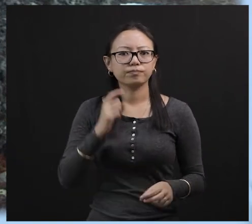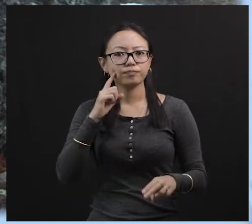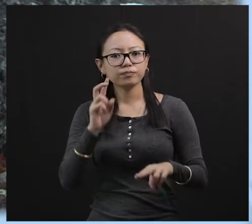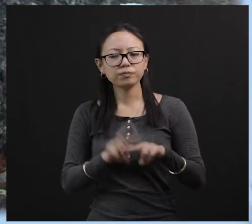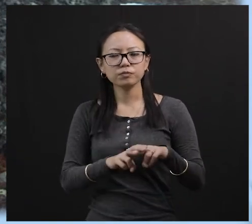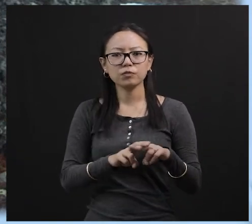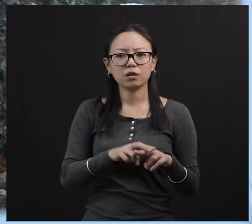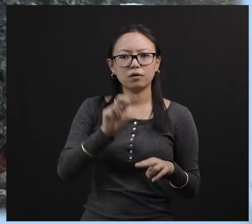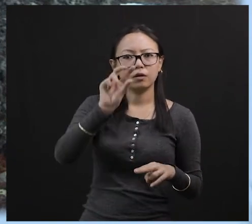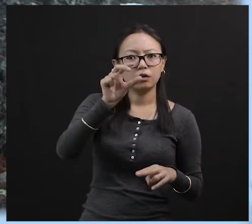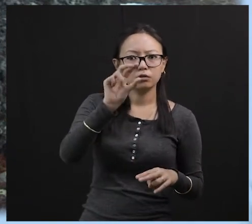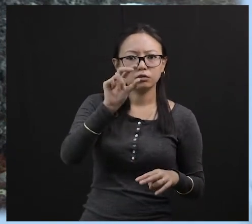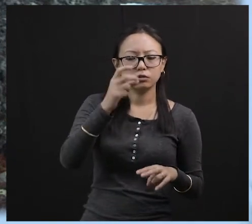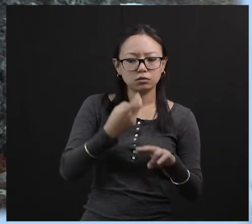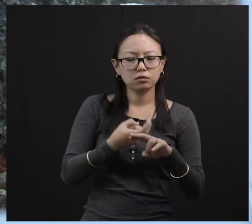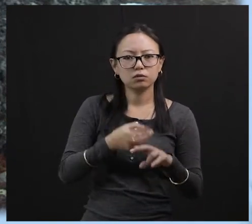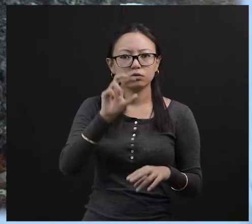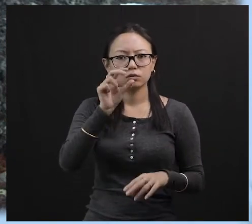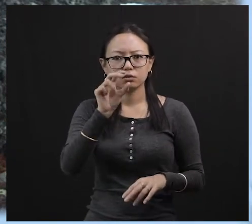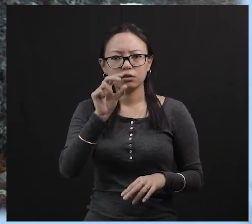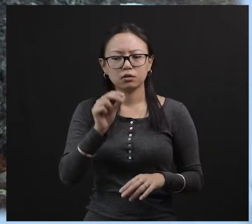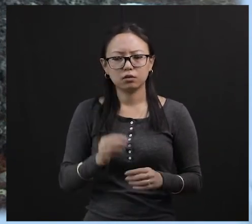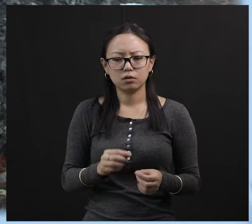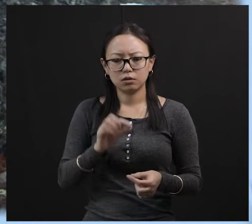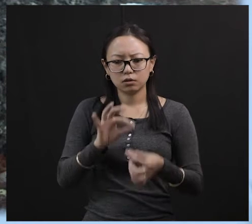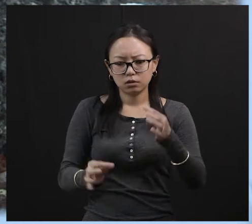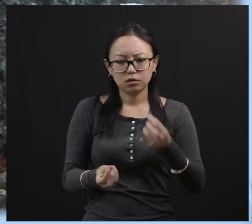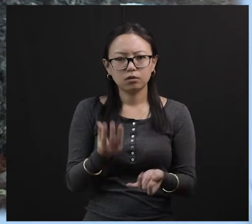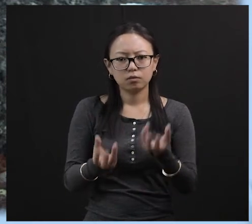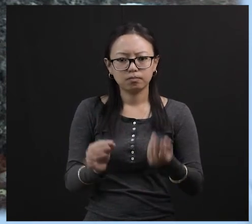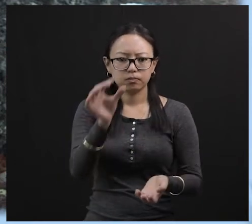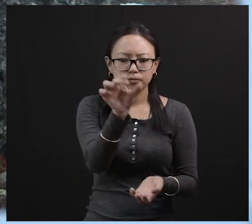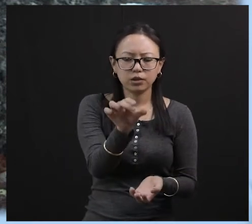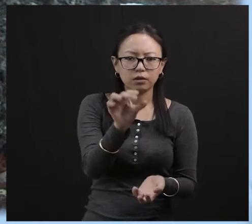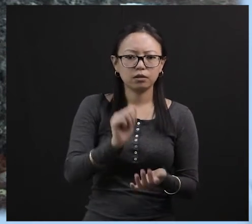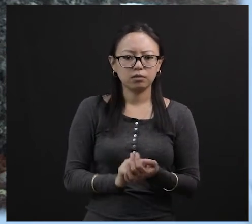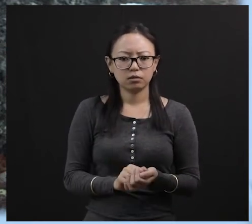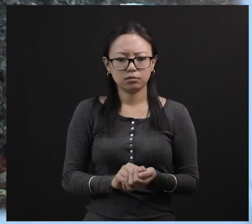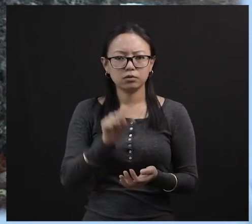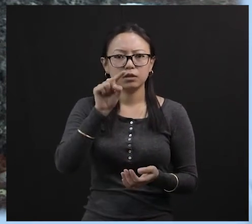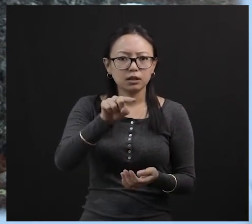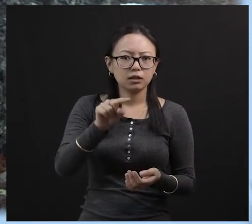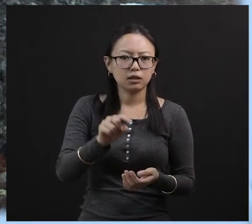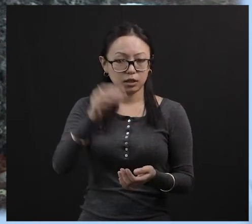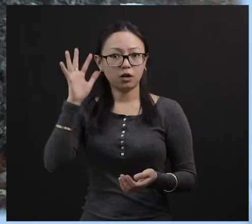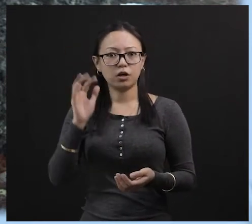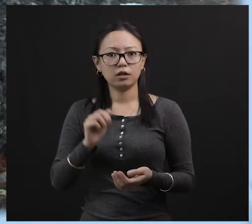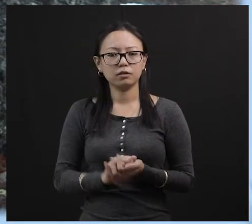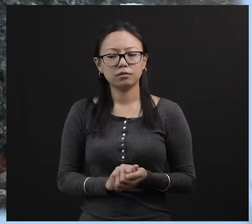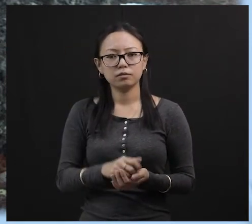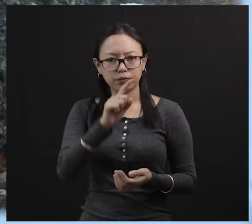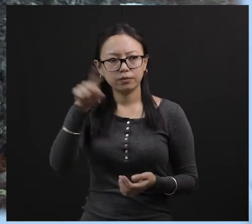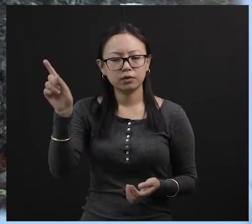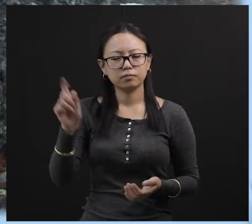So just like this, the stone gets heated up during the daytime. Okay, during the daytime it gets